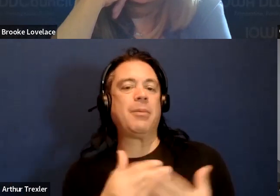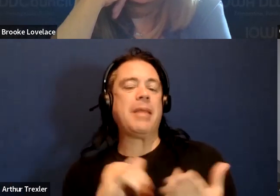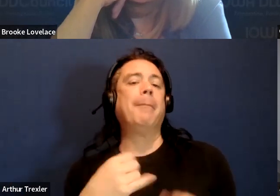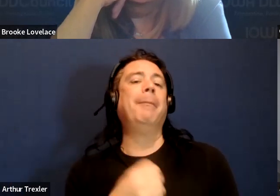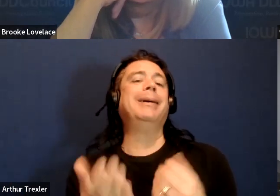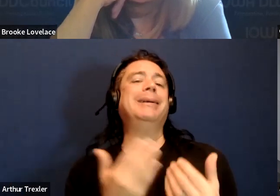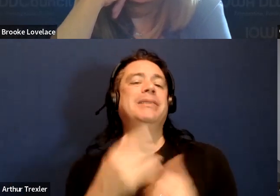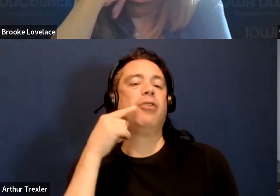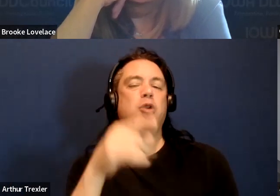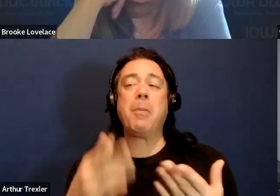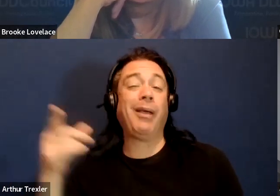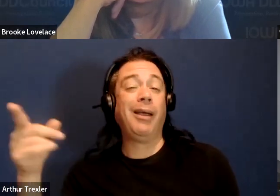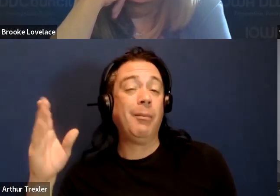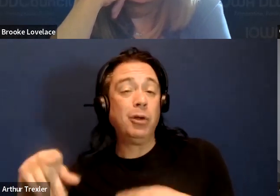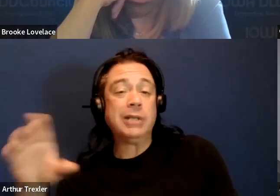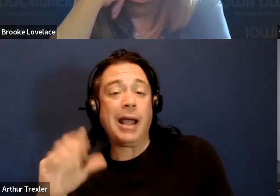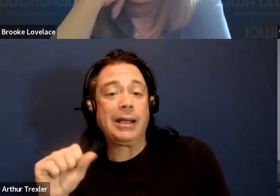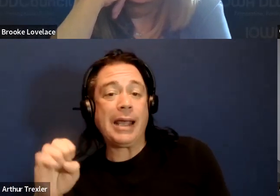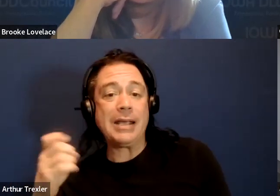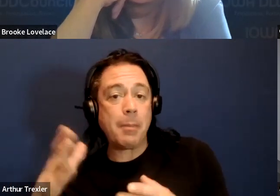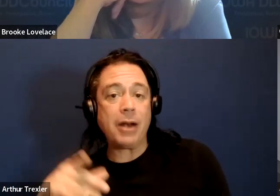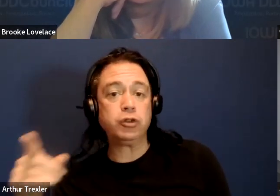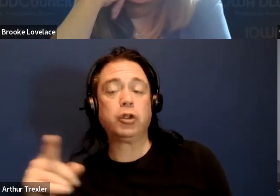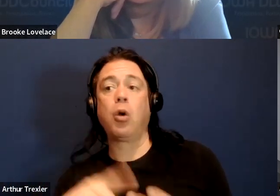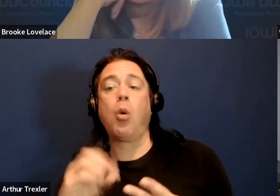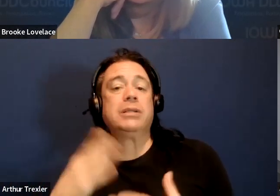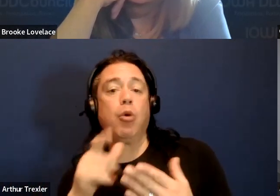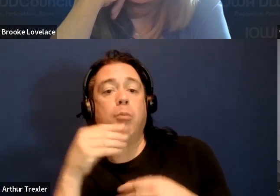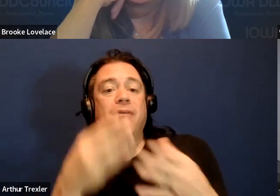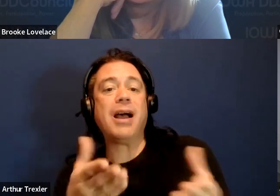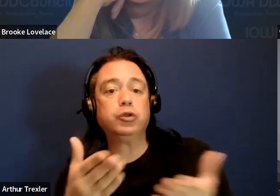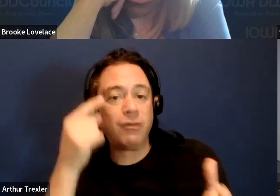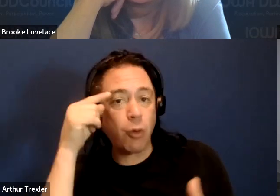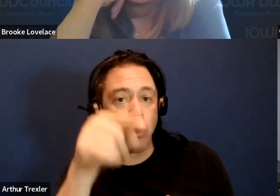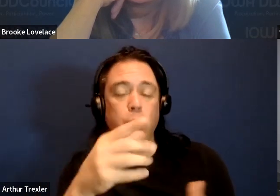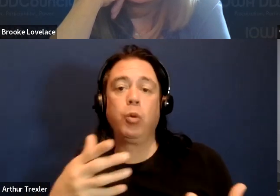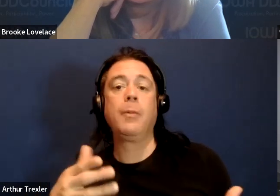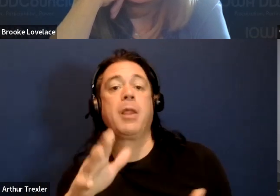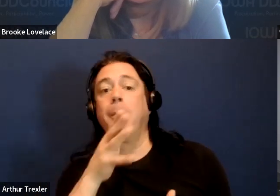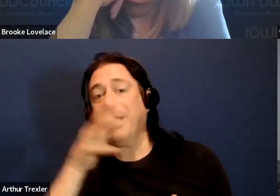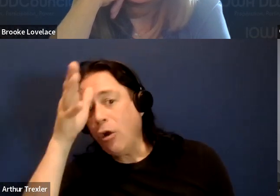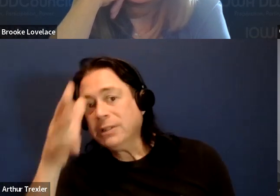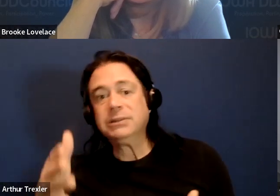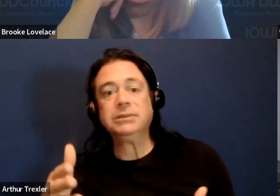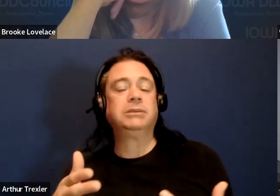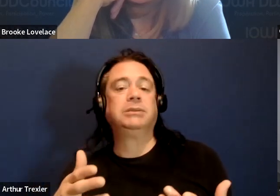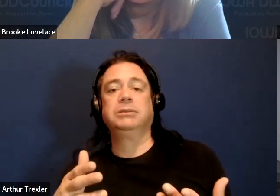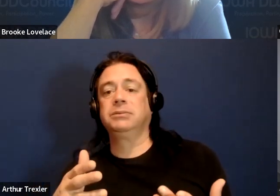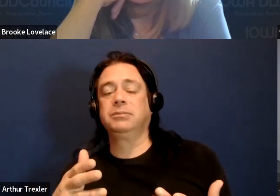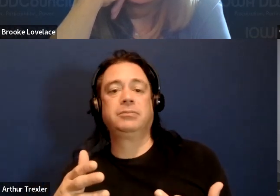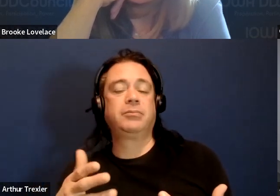easy, it might be a case manager, it might be somebody that provides your services, it could be your parents